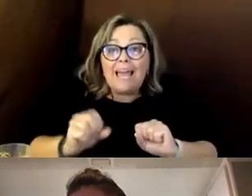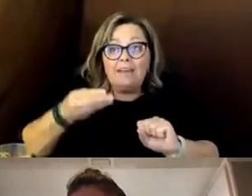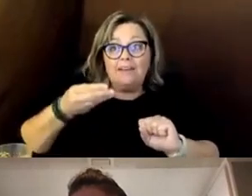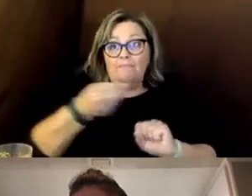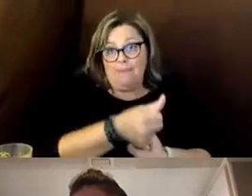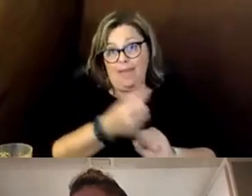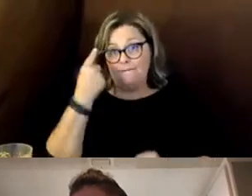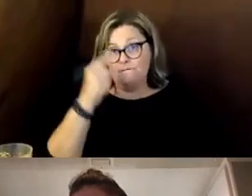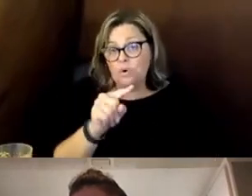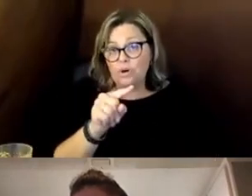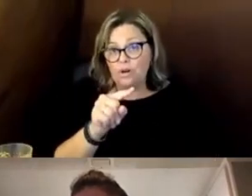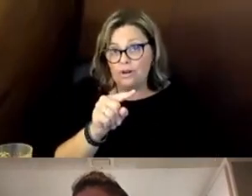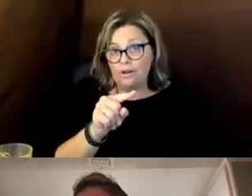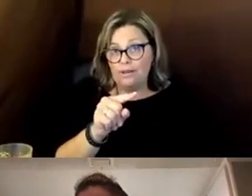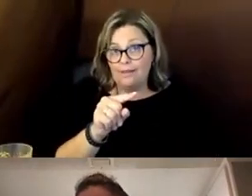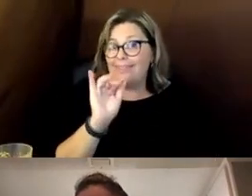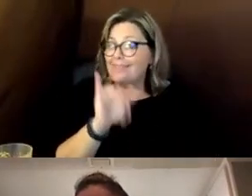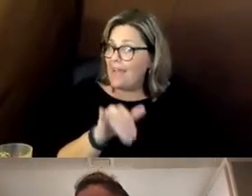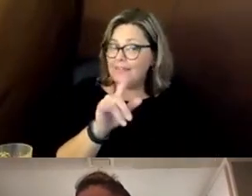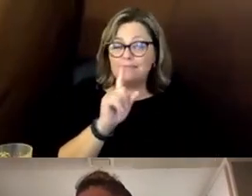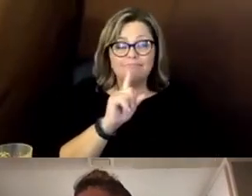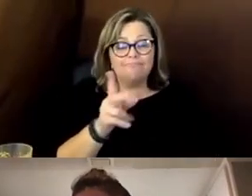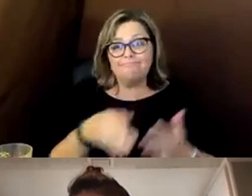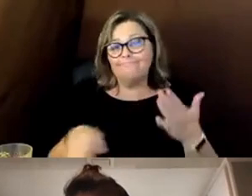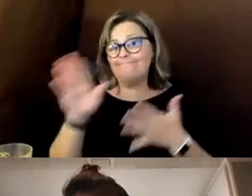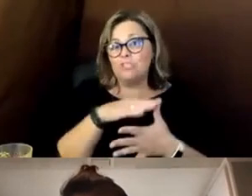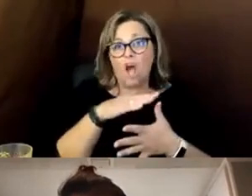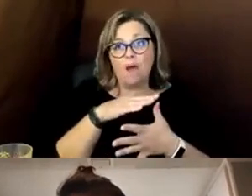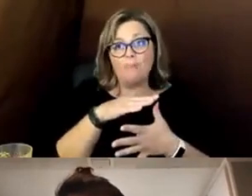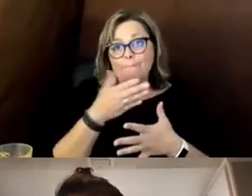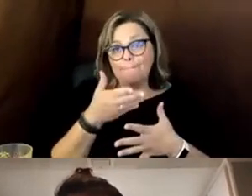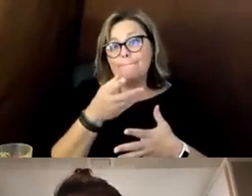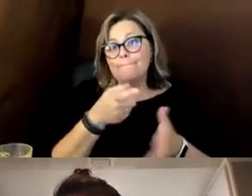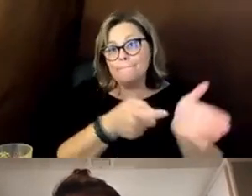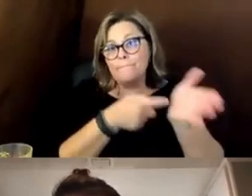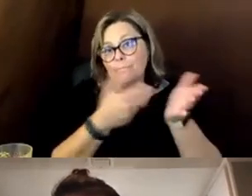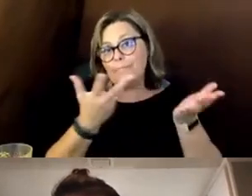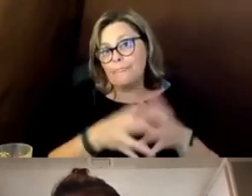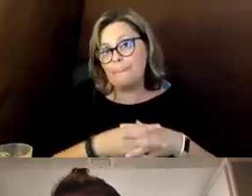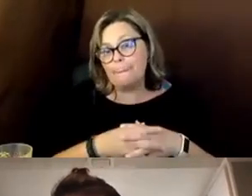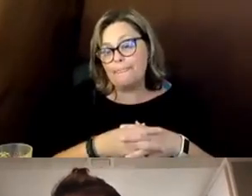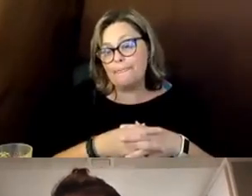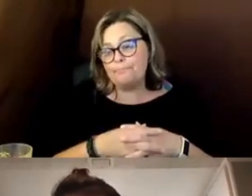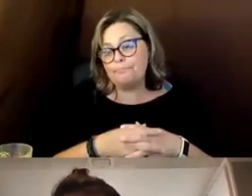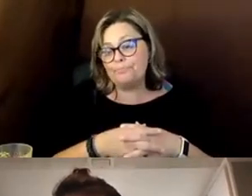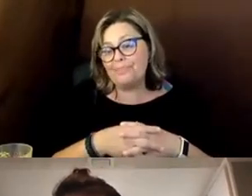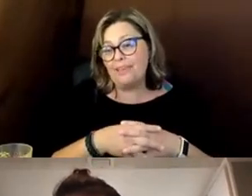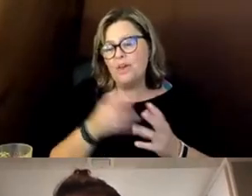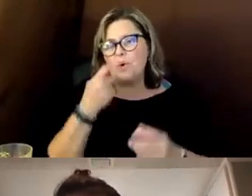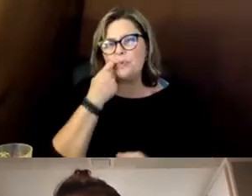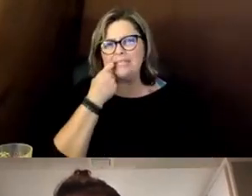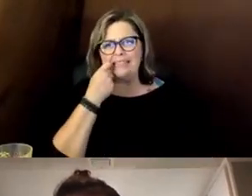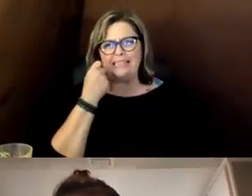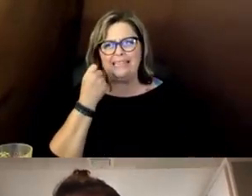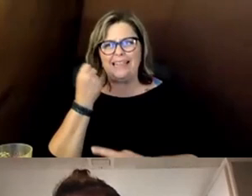aspect. And I think that right now what we see, the state has gotten the last several years